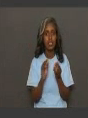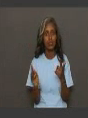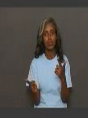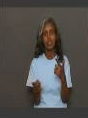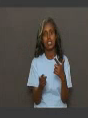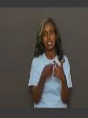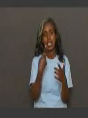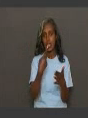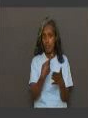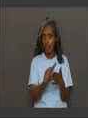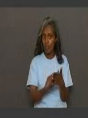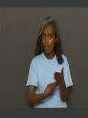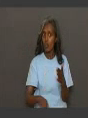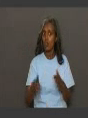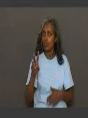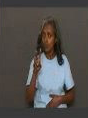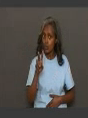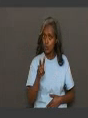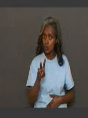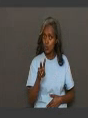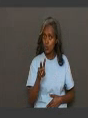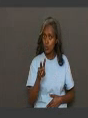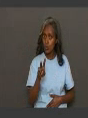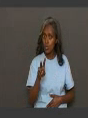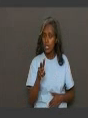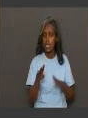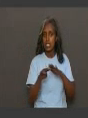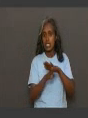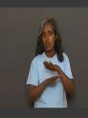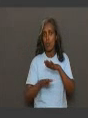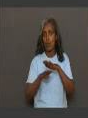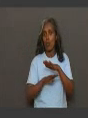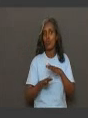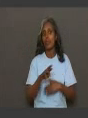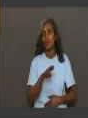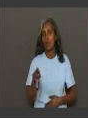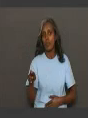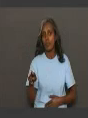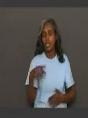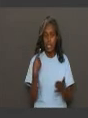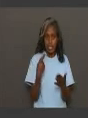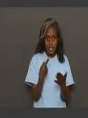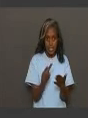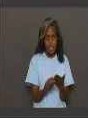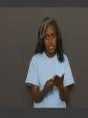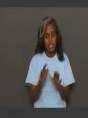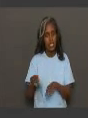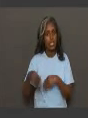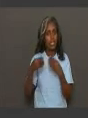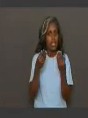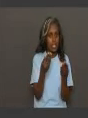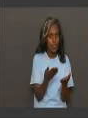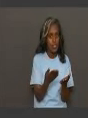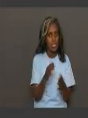second value of 2 in the bottom row. This gives